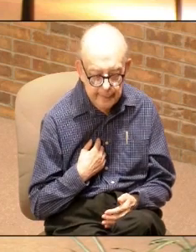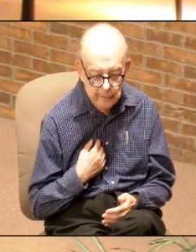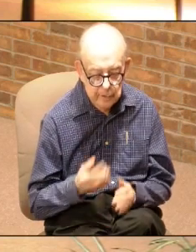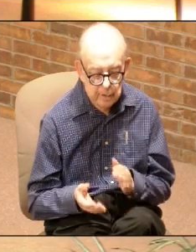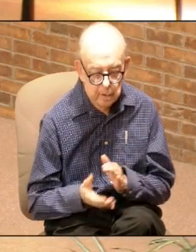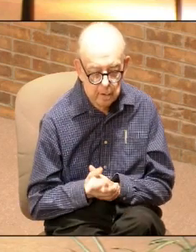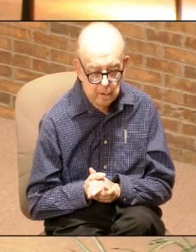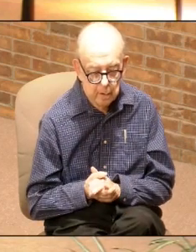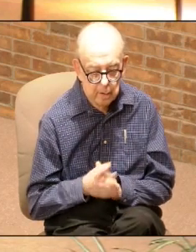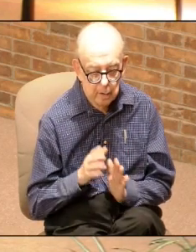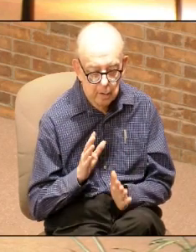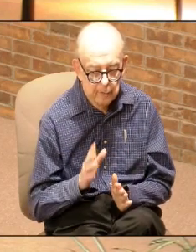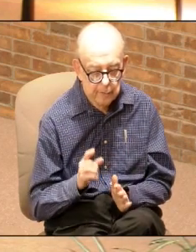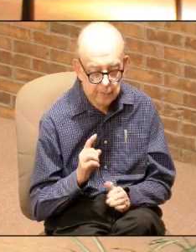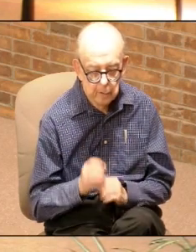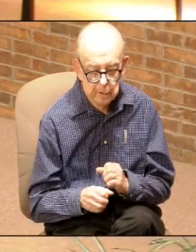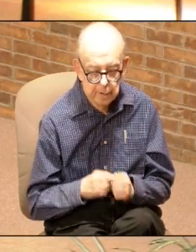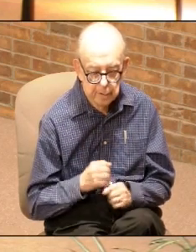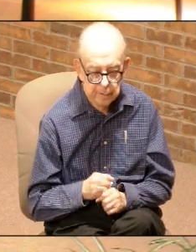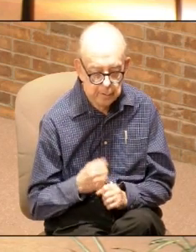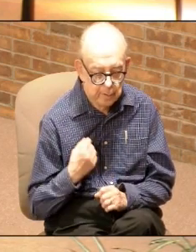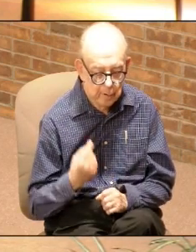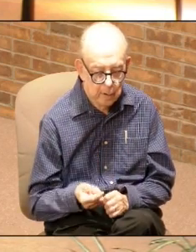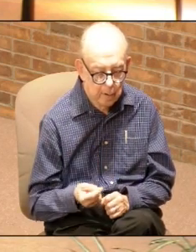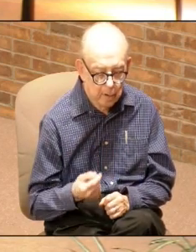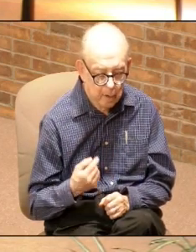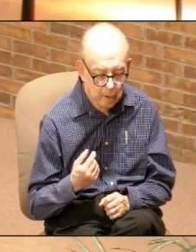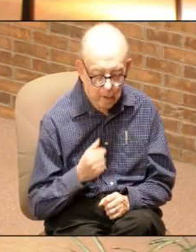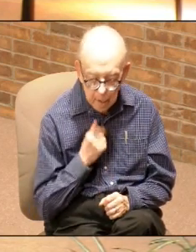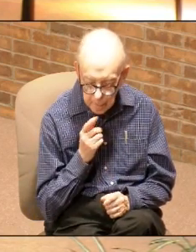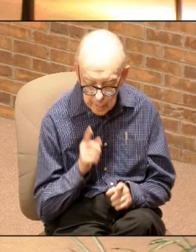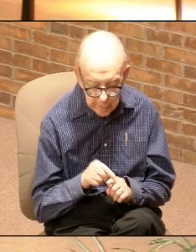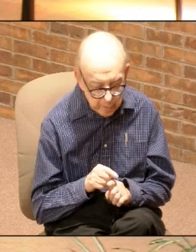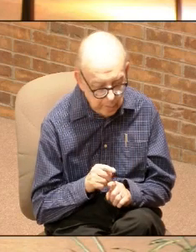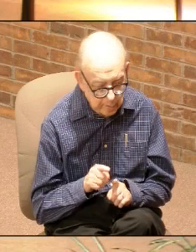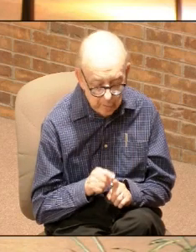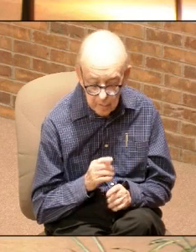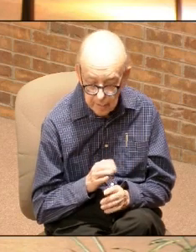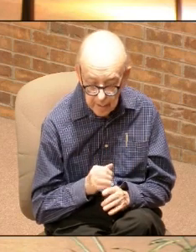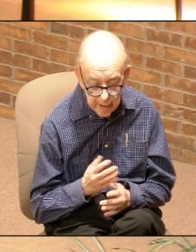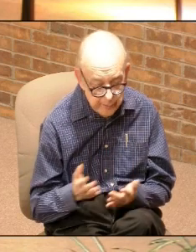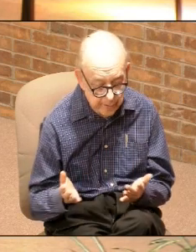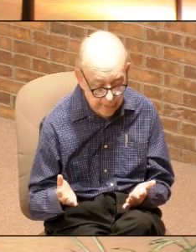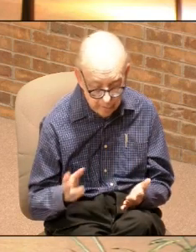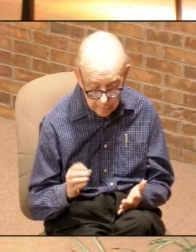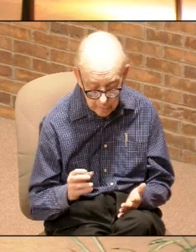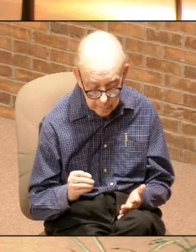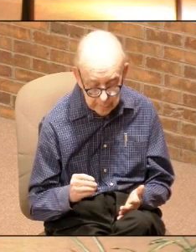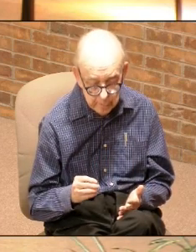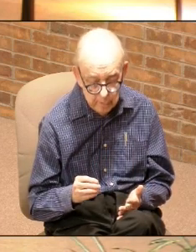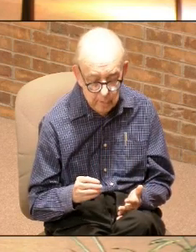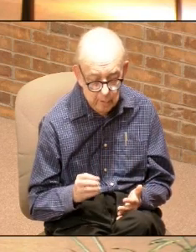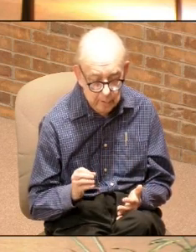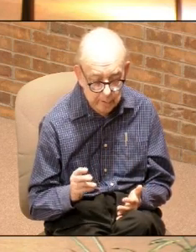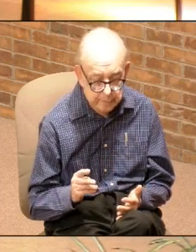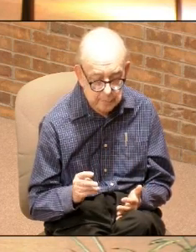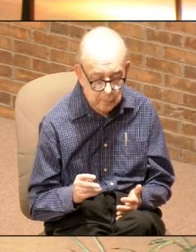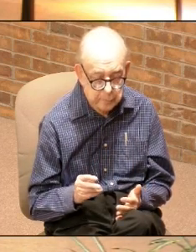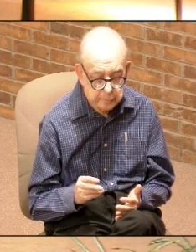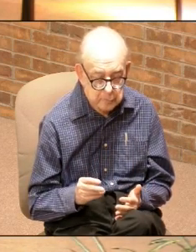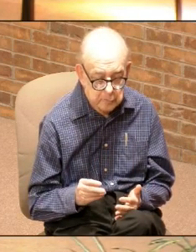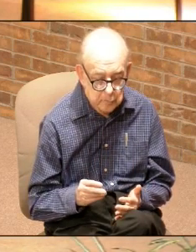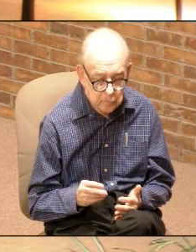married 51 years. We don't agree on everything, okay?